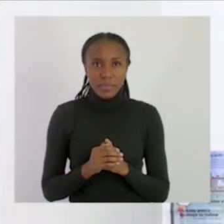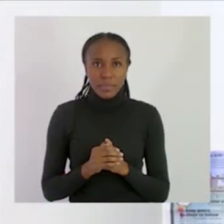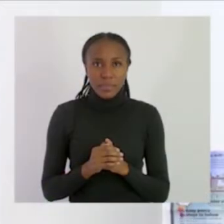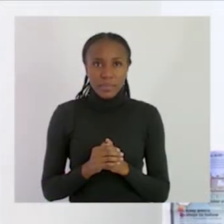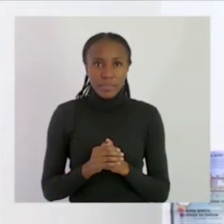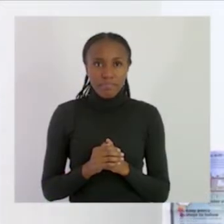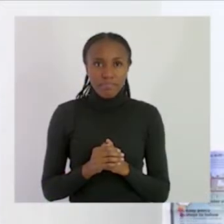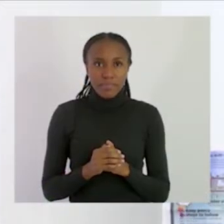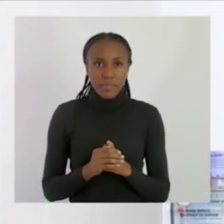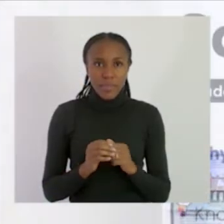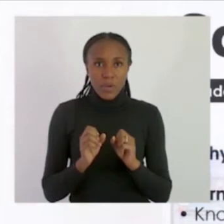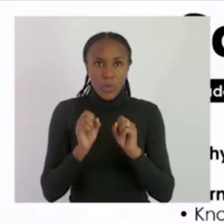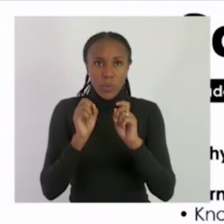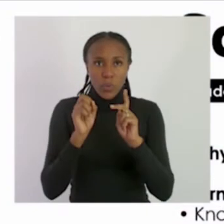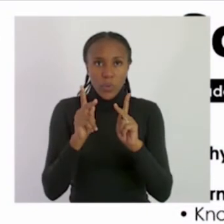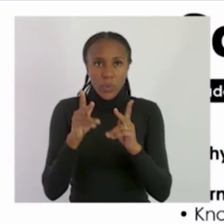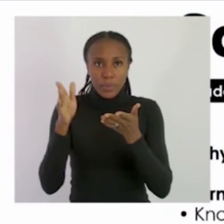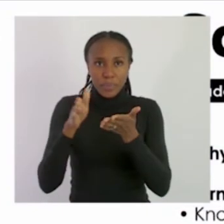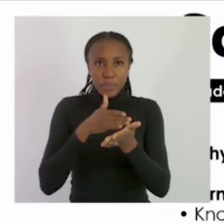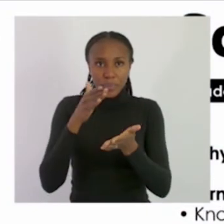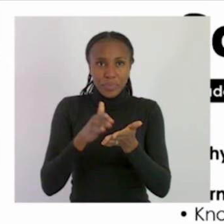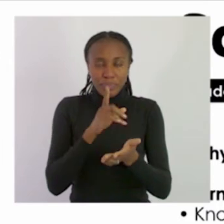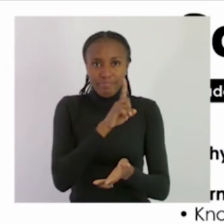Learners, let's go on page 16.